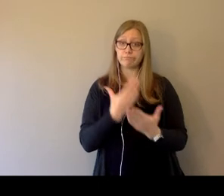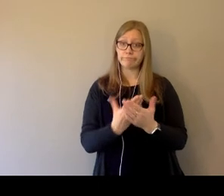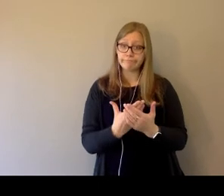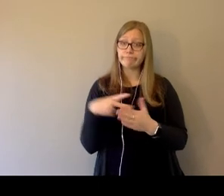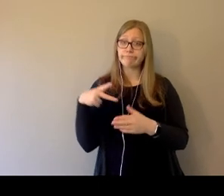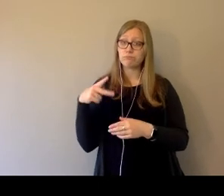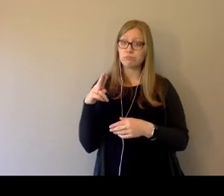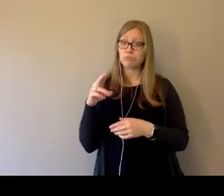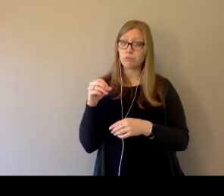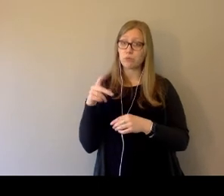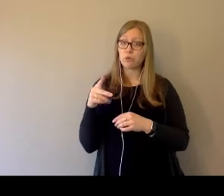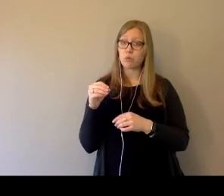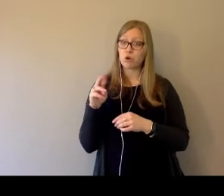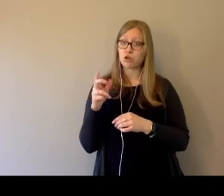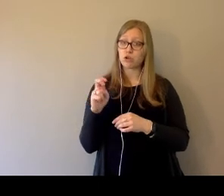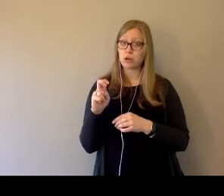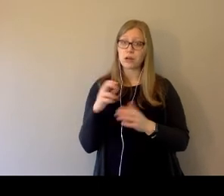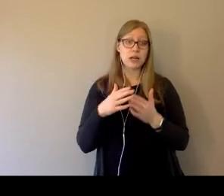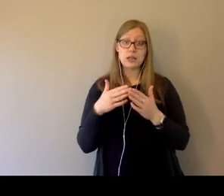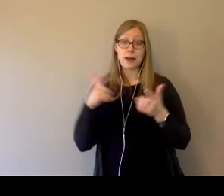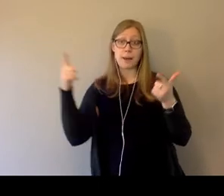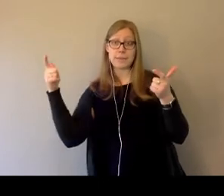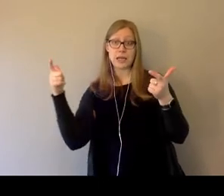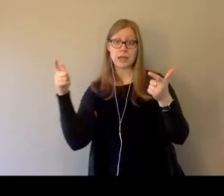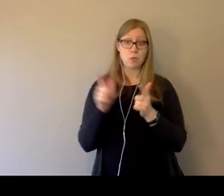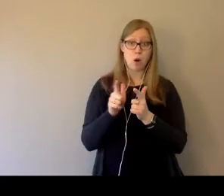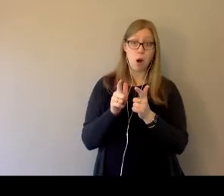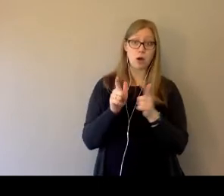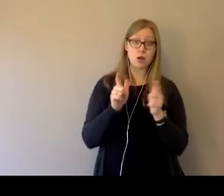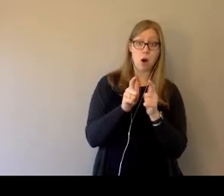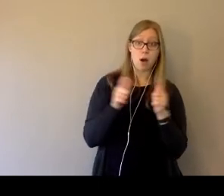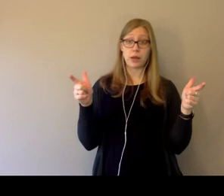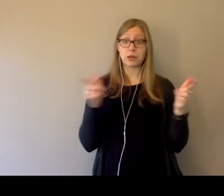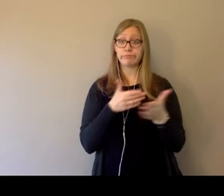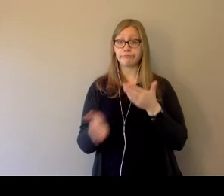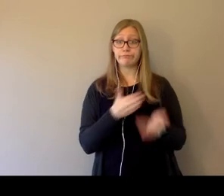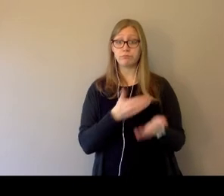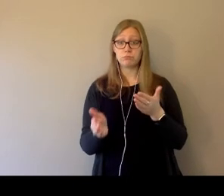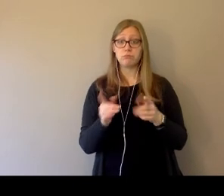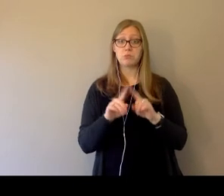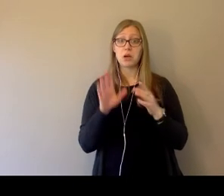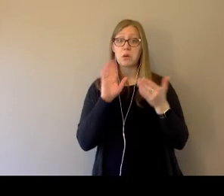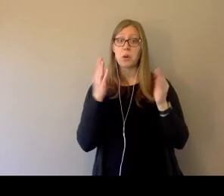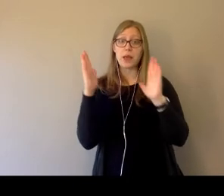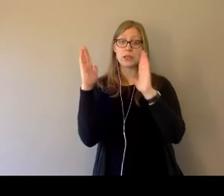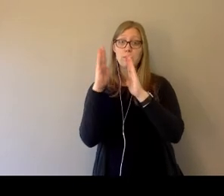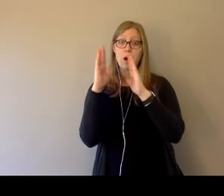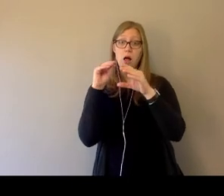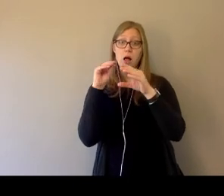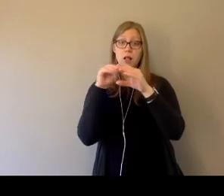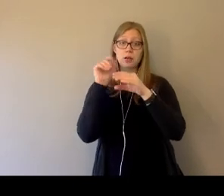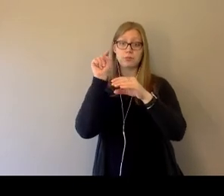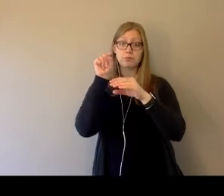large one in triangle DEF in the numerator. So I'm going to do 5.8, and that is going to be